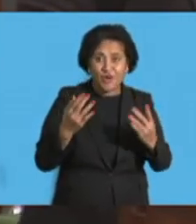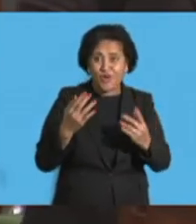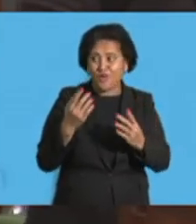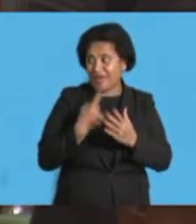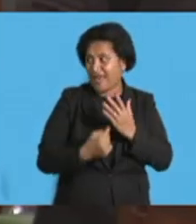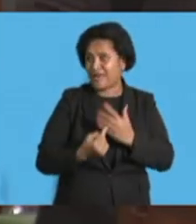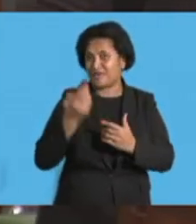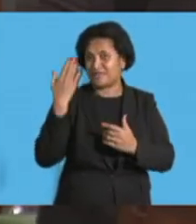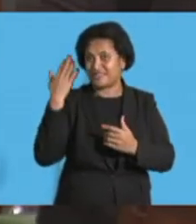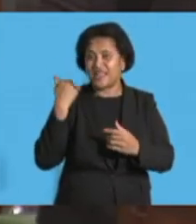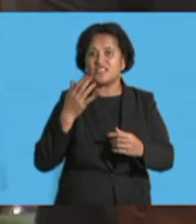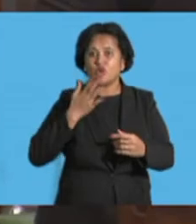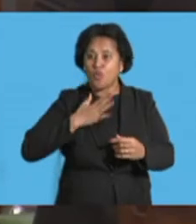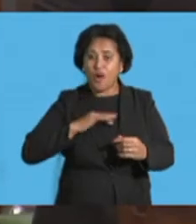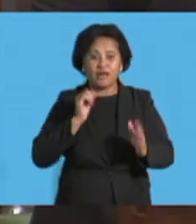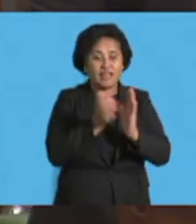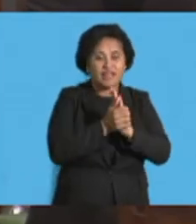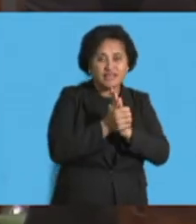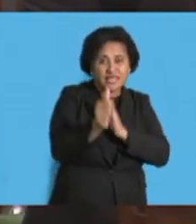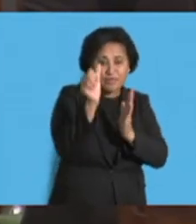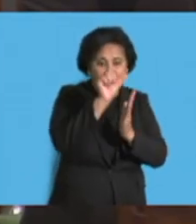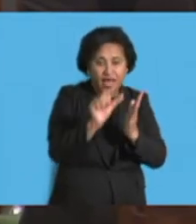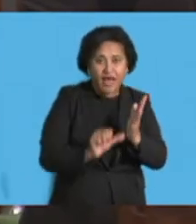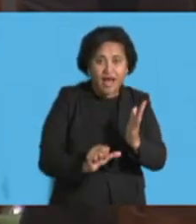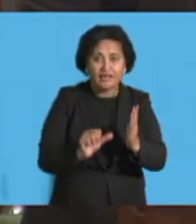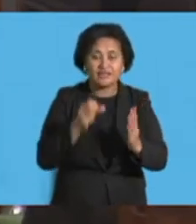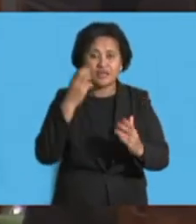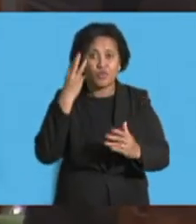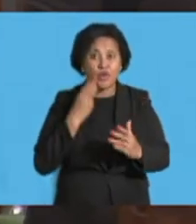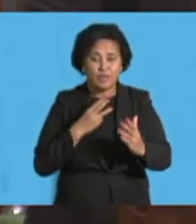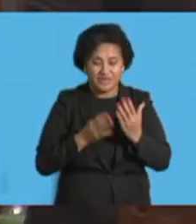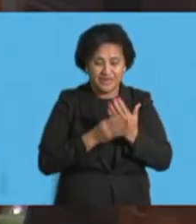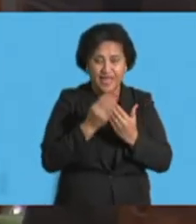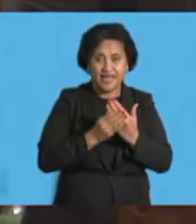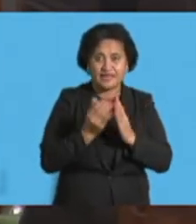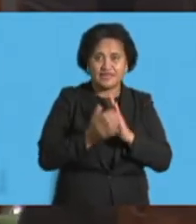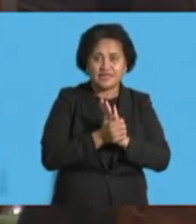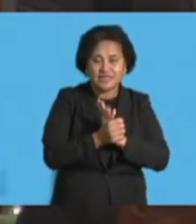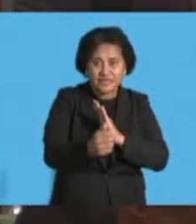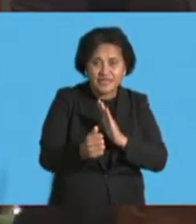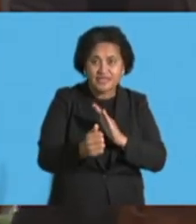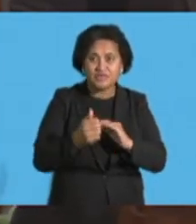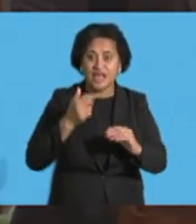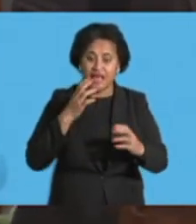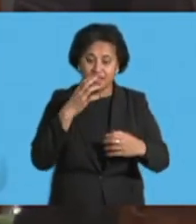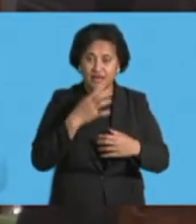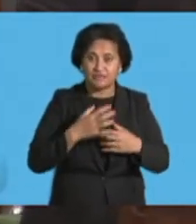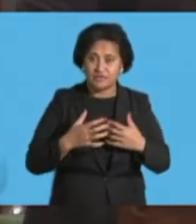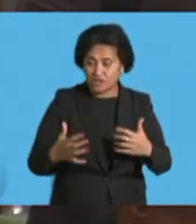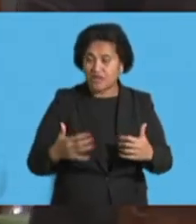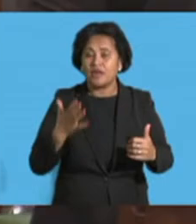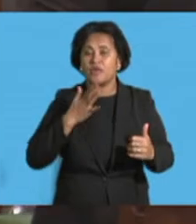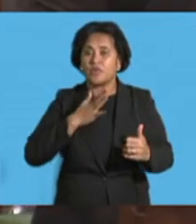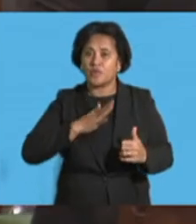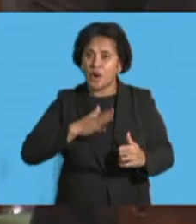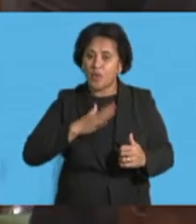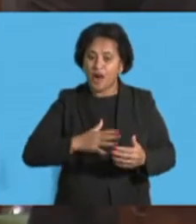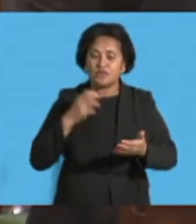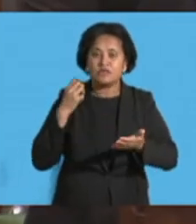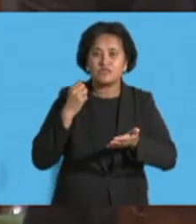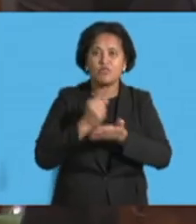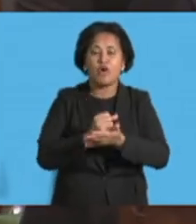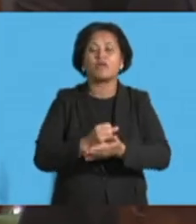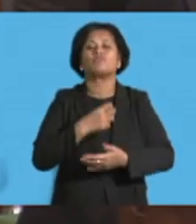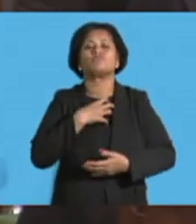Fijian women artisans to markets to greater heights. With the allocation towards the National Women's Machinery, we should also be able to support more